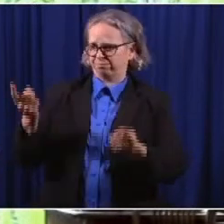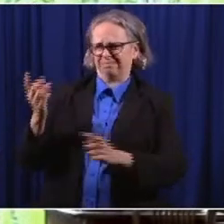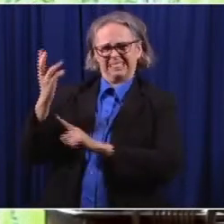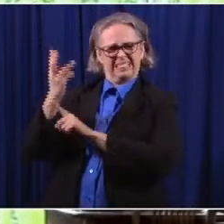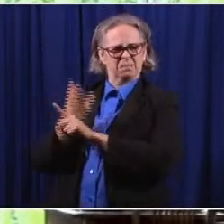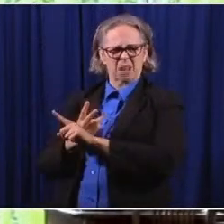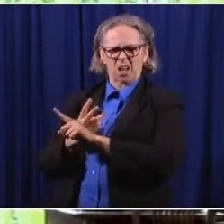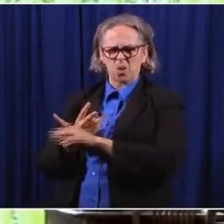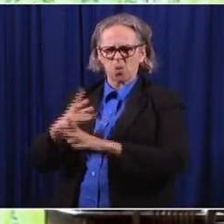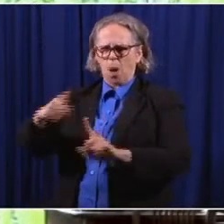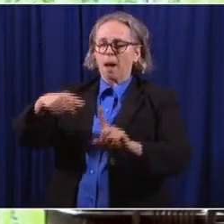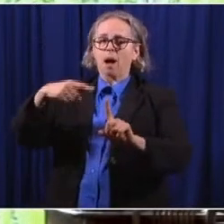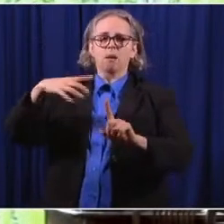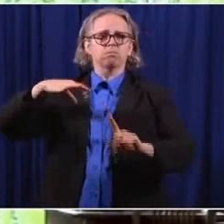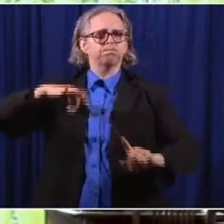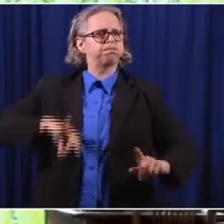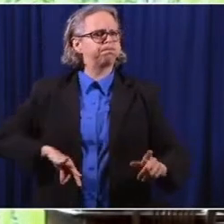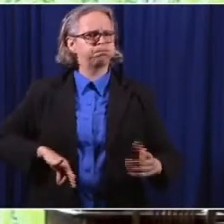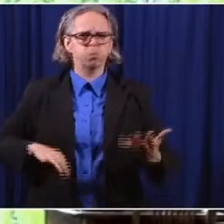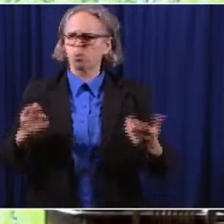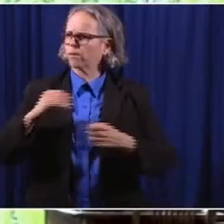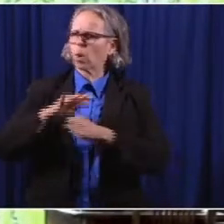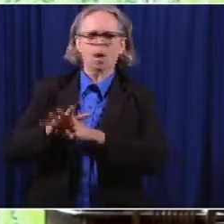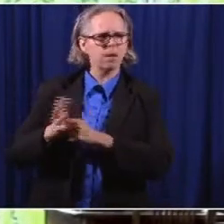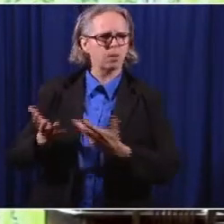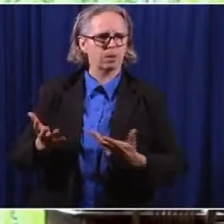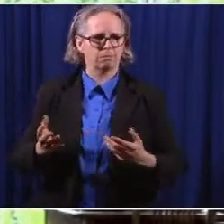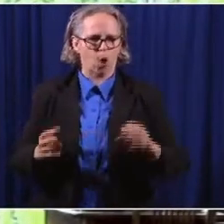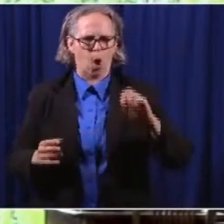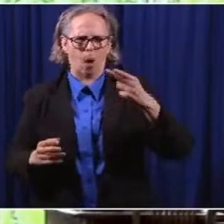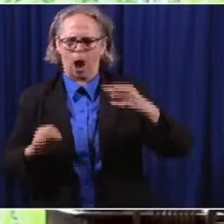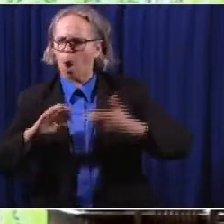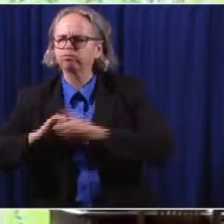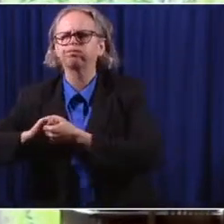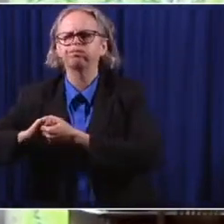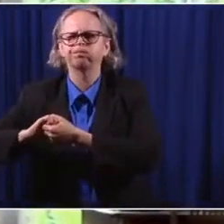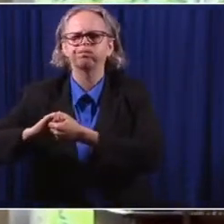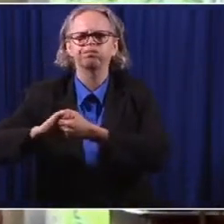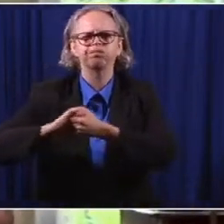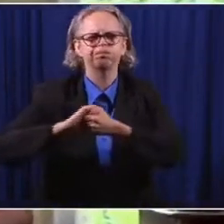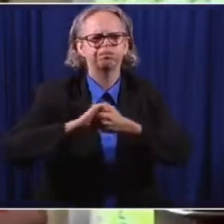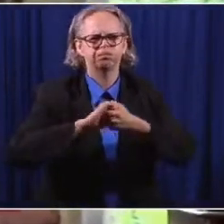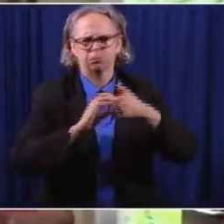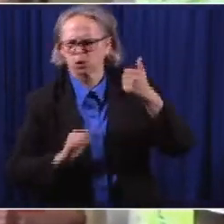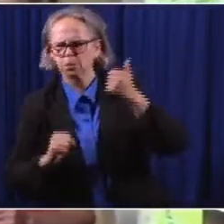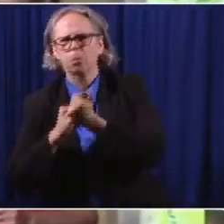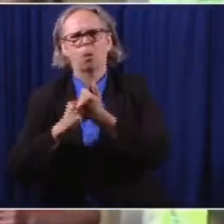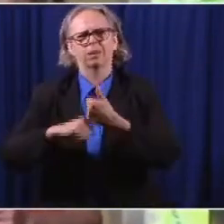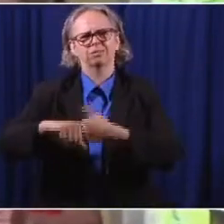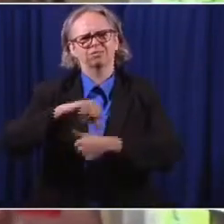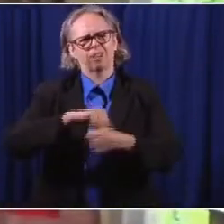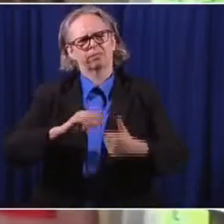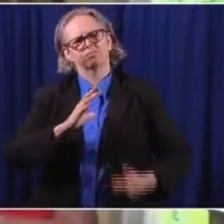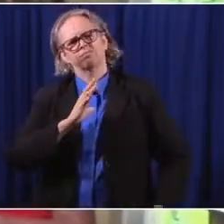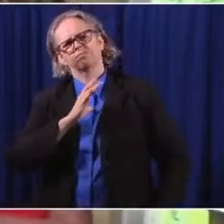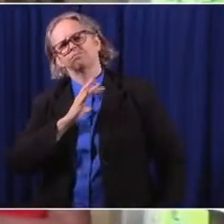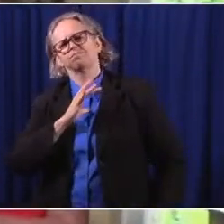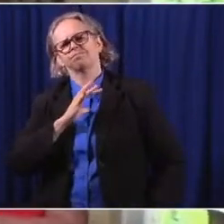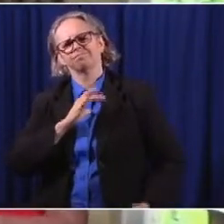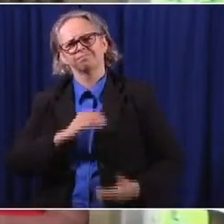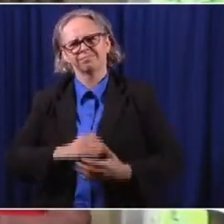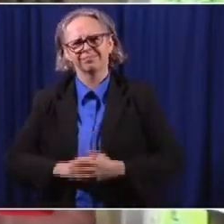really pulling together. Let's go to the slides. Eric, we'll start with our regular data